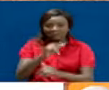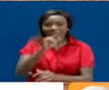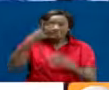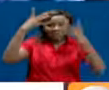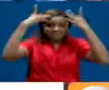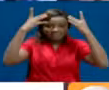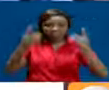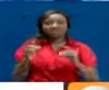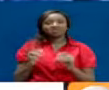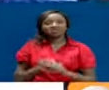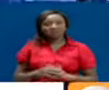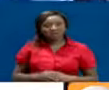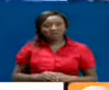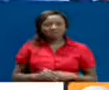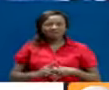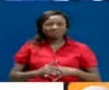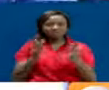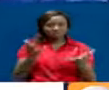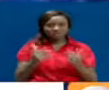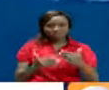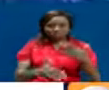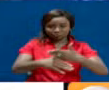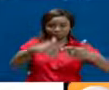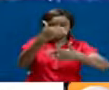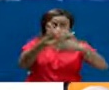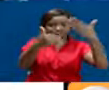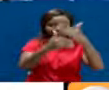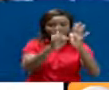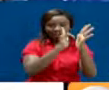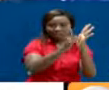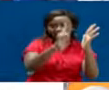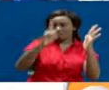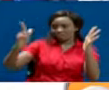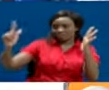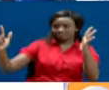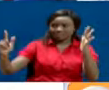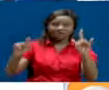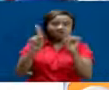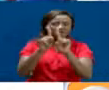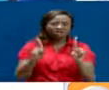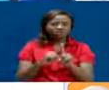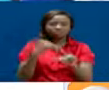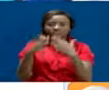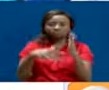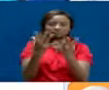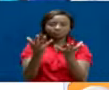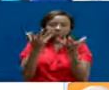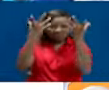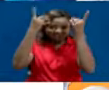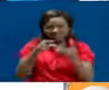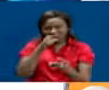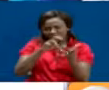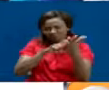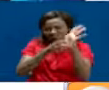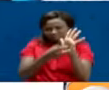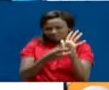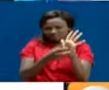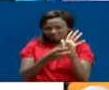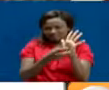I decided that we need to build a library. Later on, we decided that this project